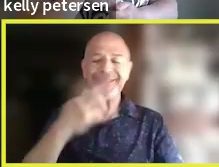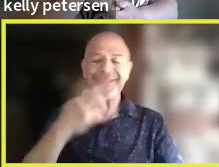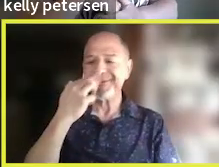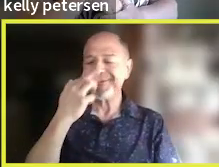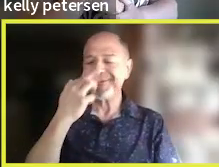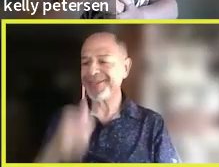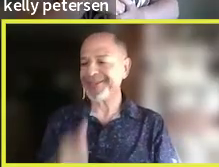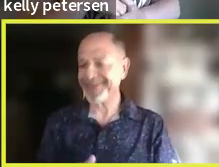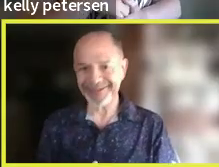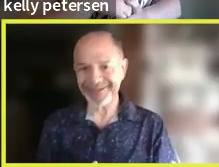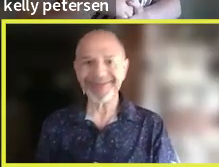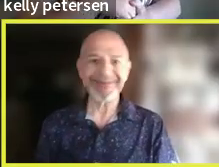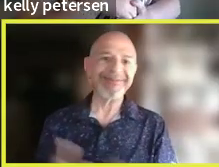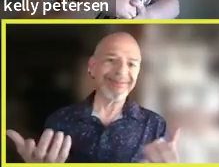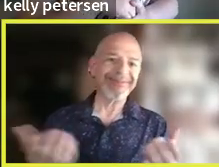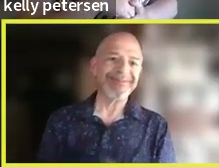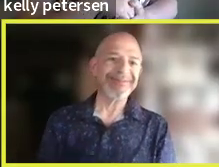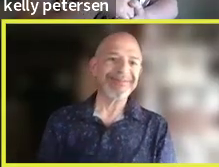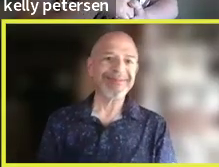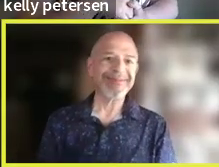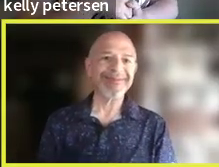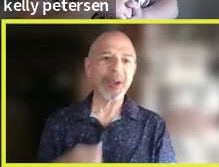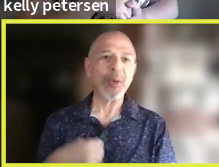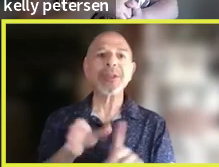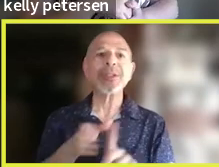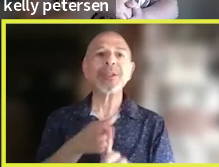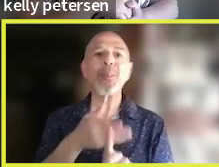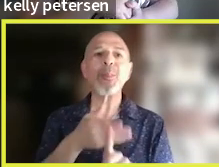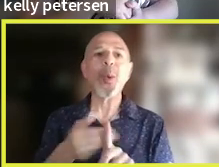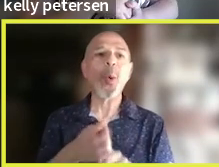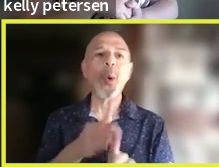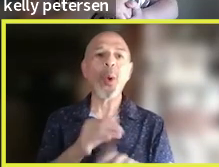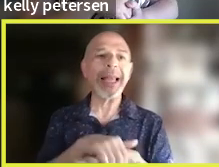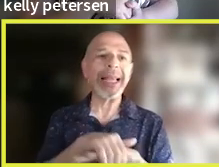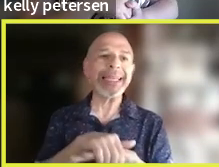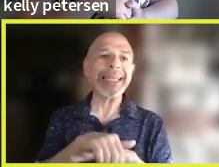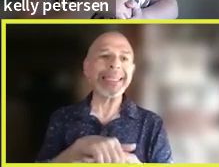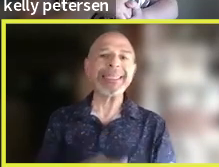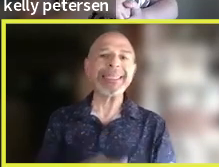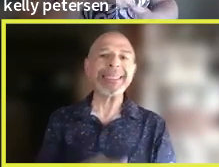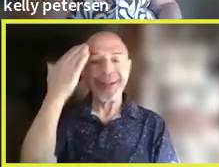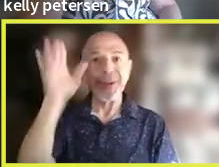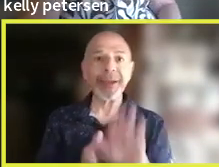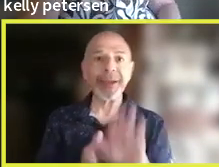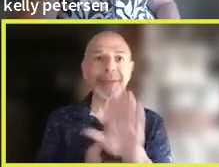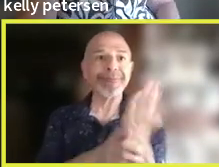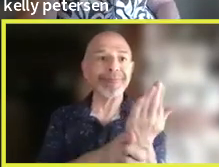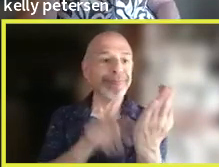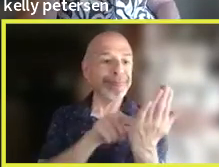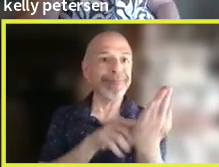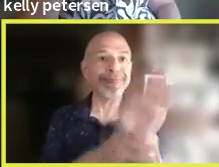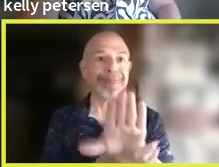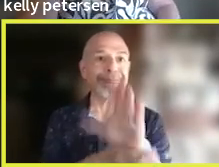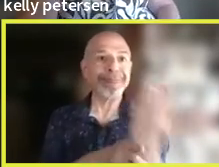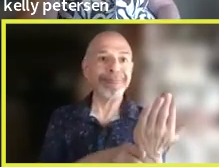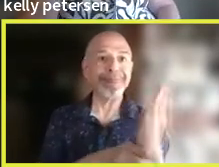It just shows how spoiled we are as English speaking people that it confused us that didn't even think to turn the letter over. But anyway, they